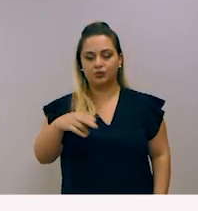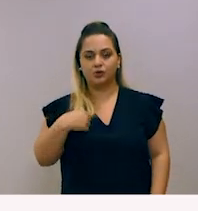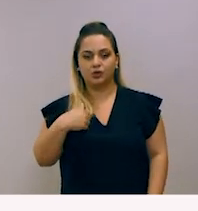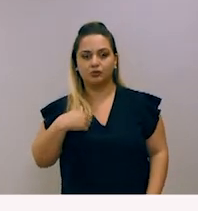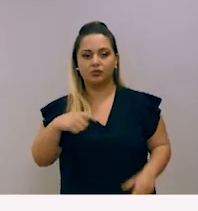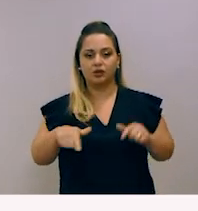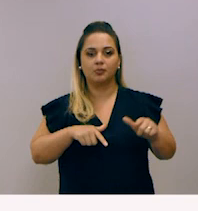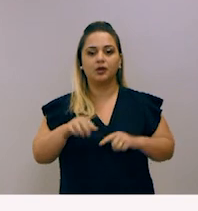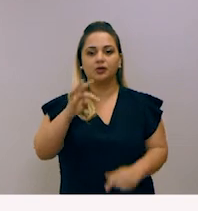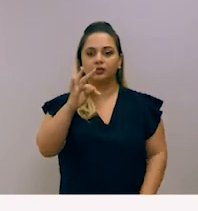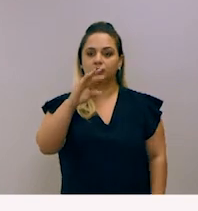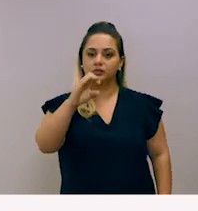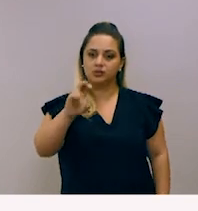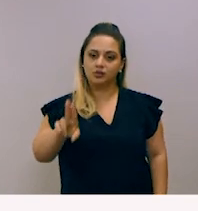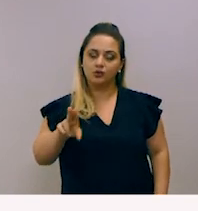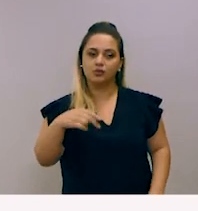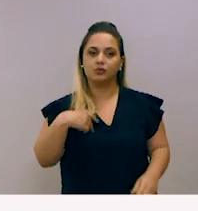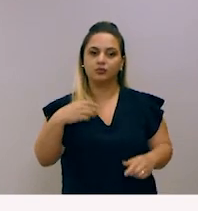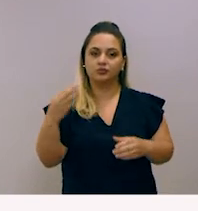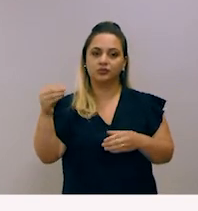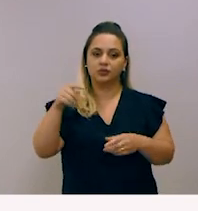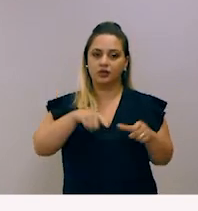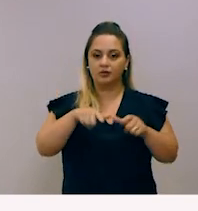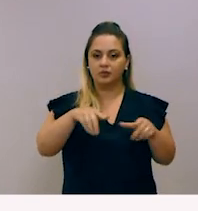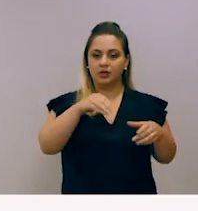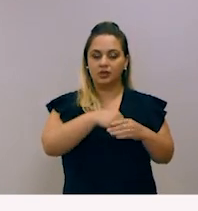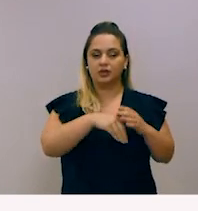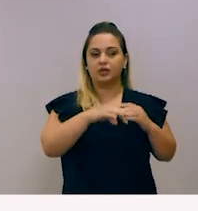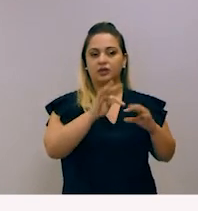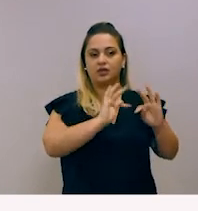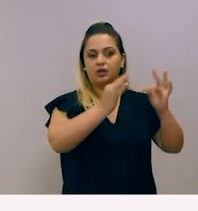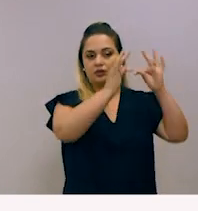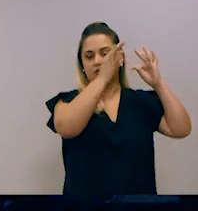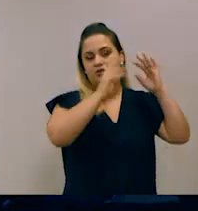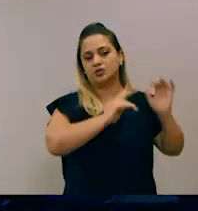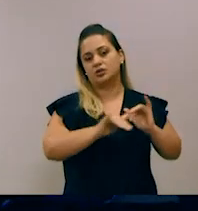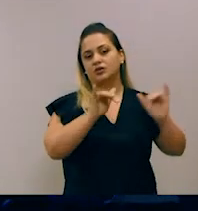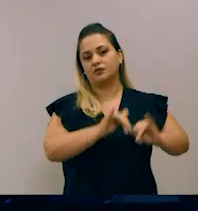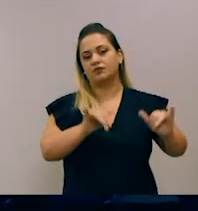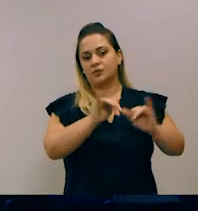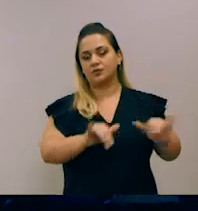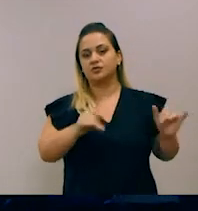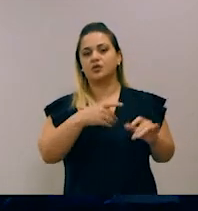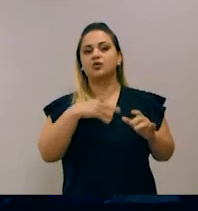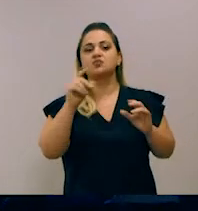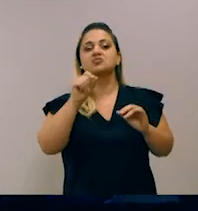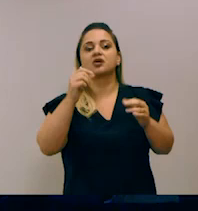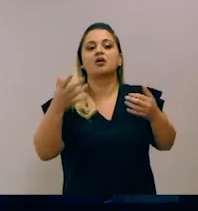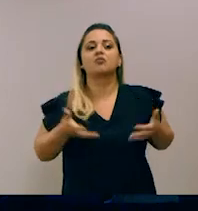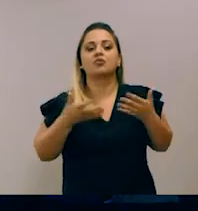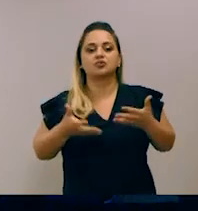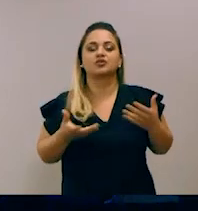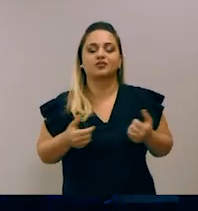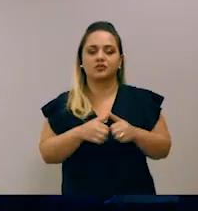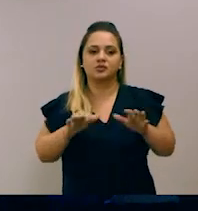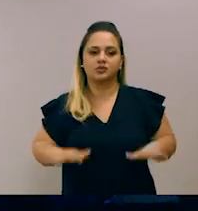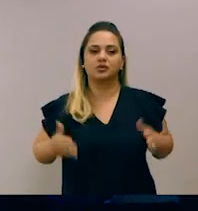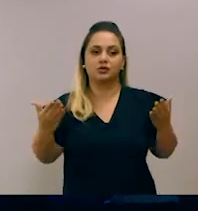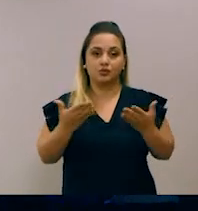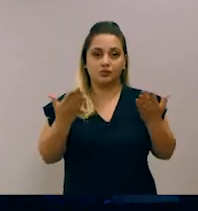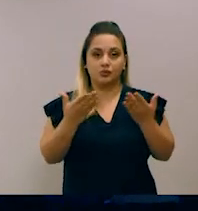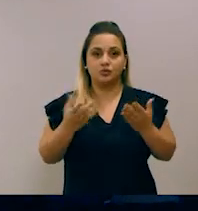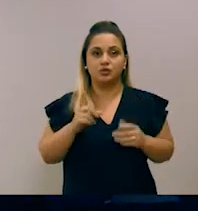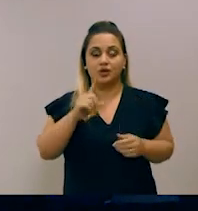the solution. We are from Federal Court of Accounts, working in the Information and